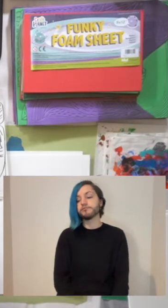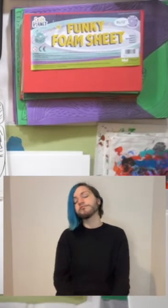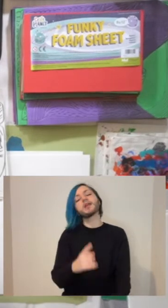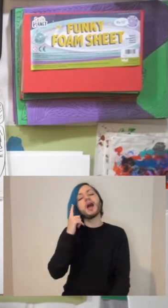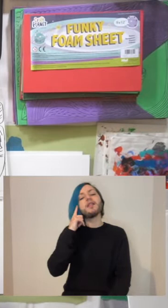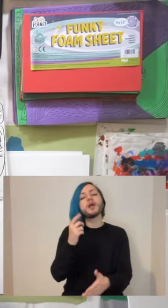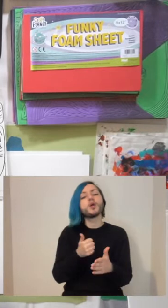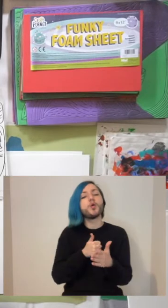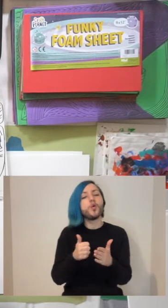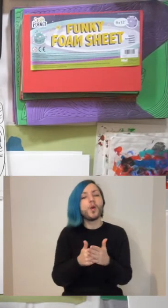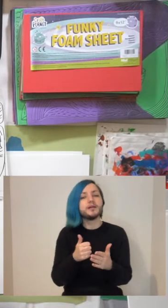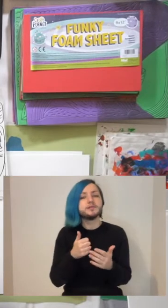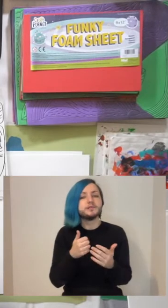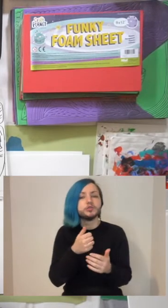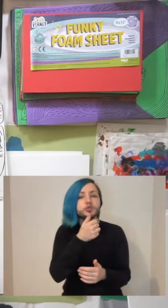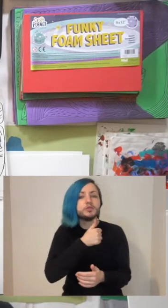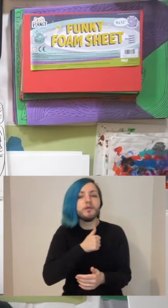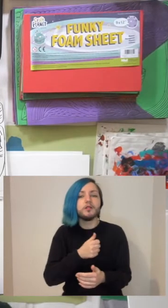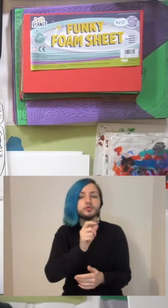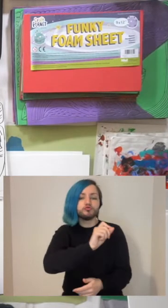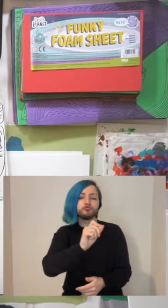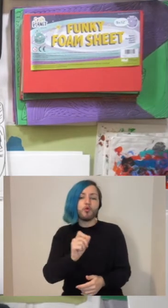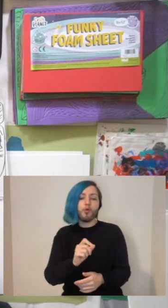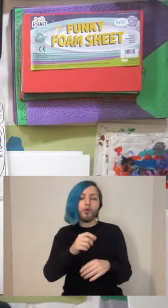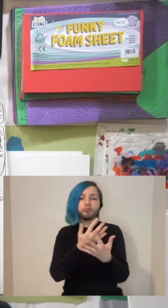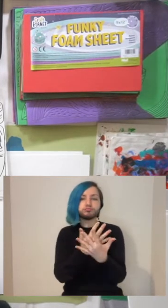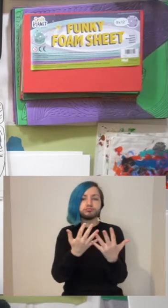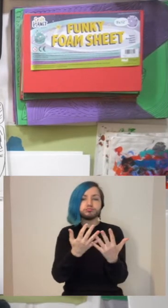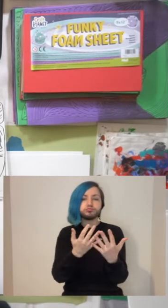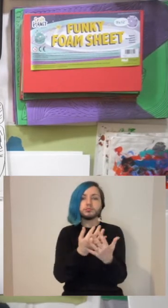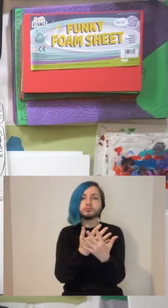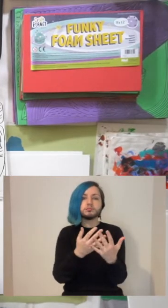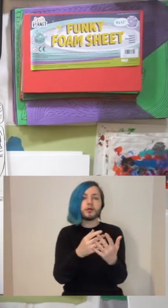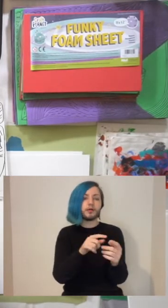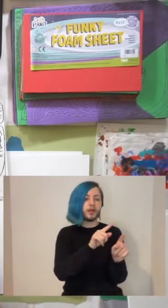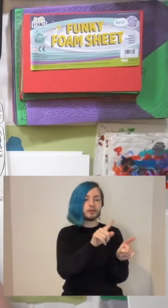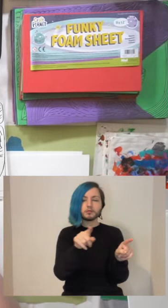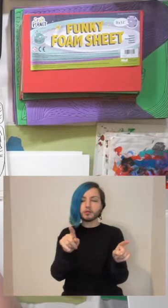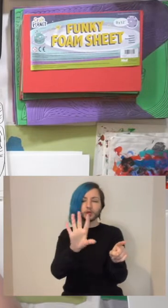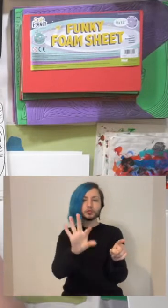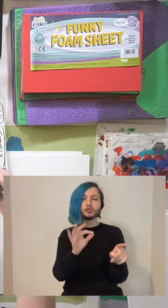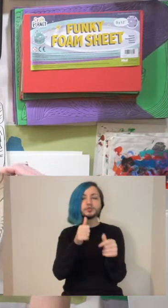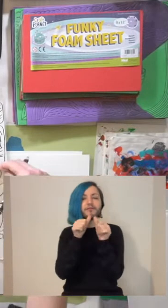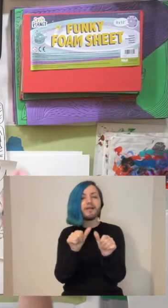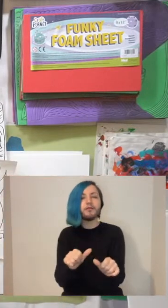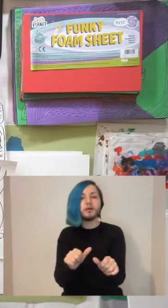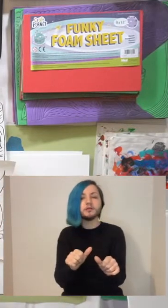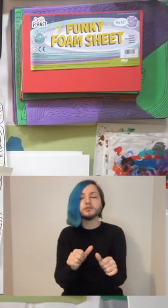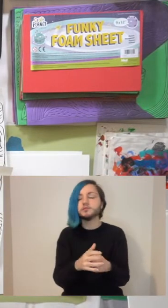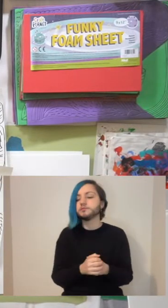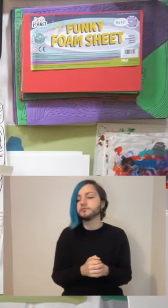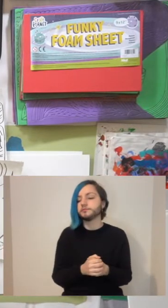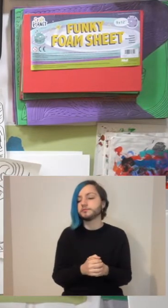It's always good, I think, to maybe make a few drawings and then you select the one that you like. So I'm going to just